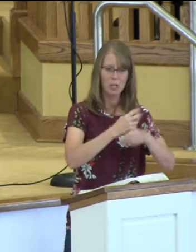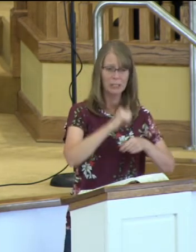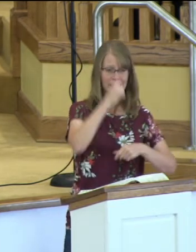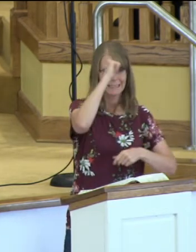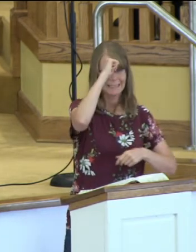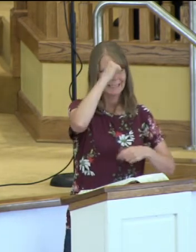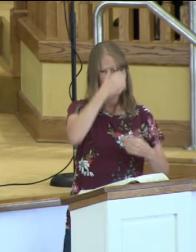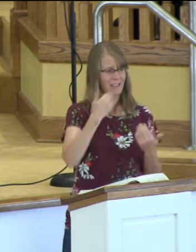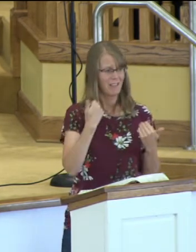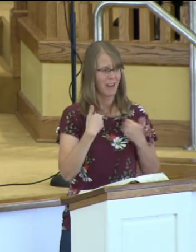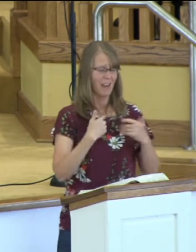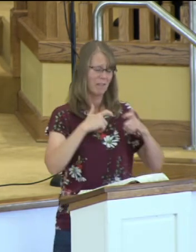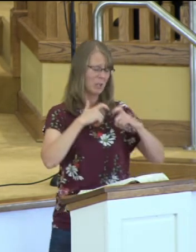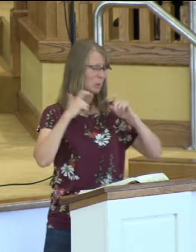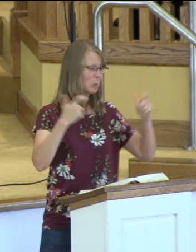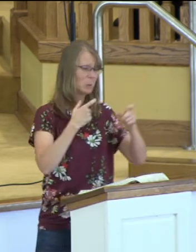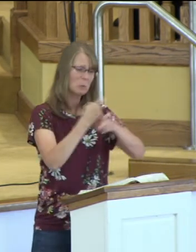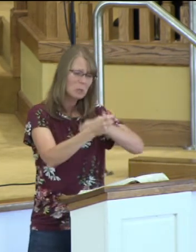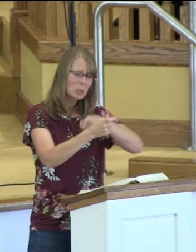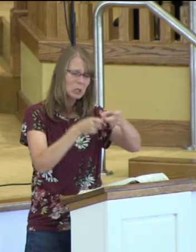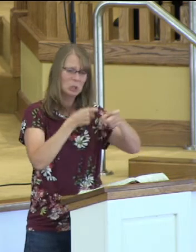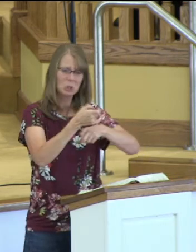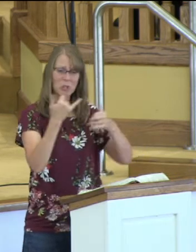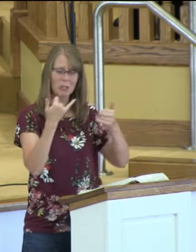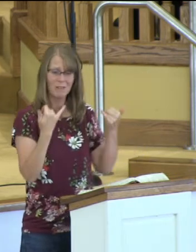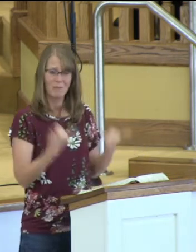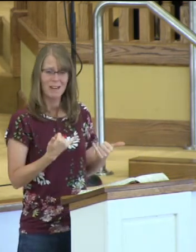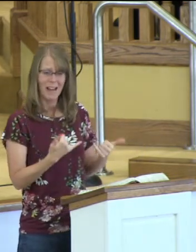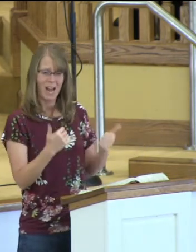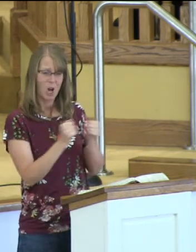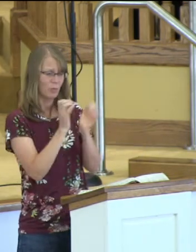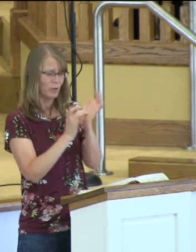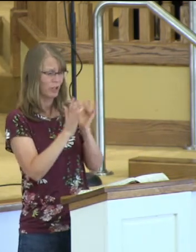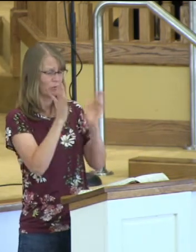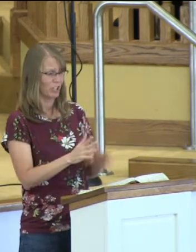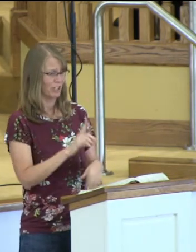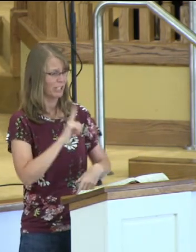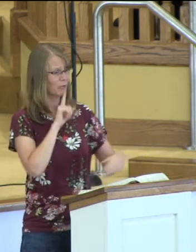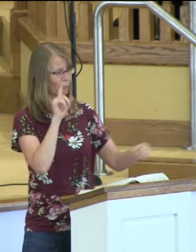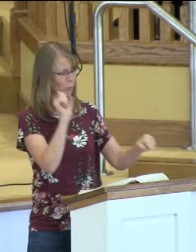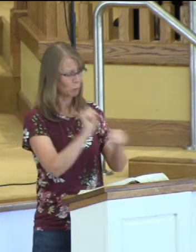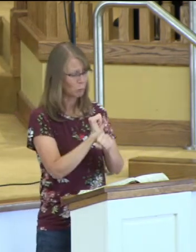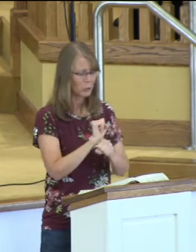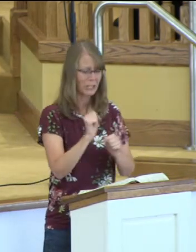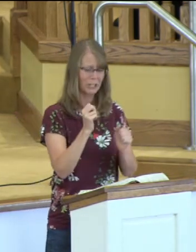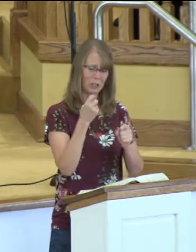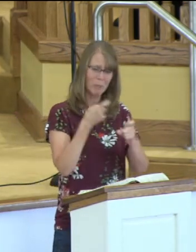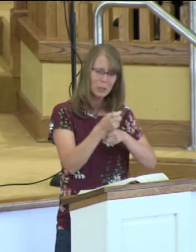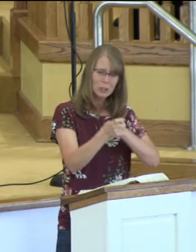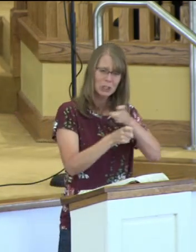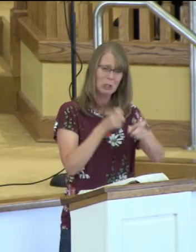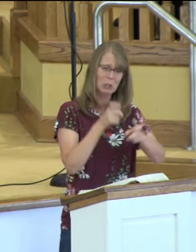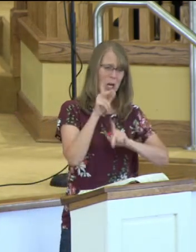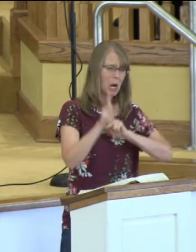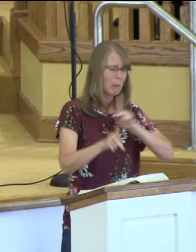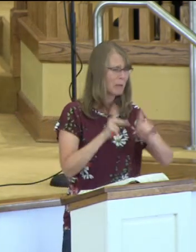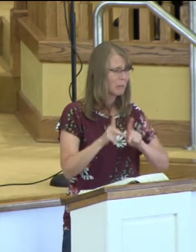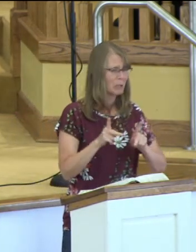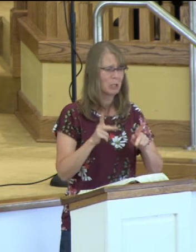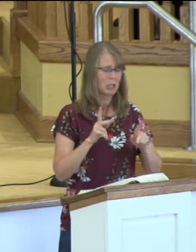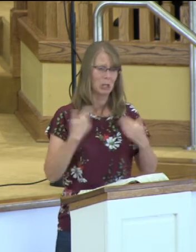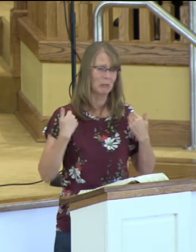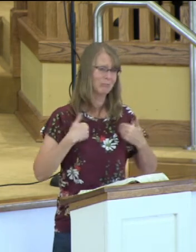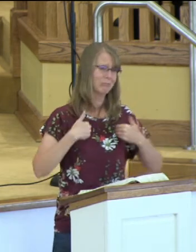great persecution happening even now. I mean, that's real persecution. People are putting their life on the line preaching the name of